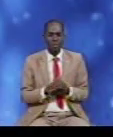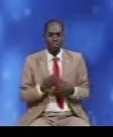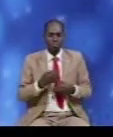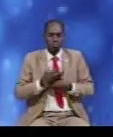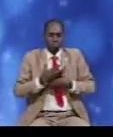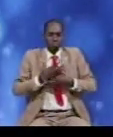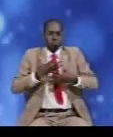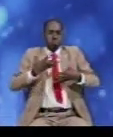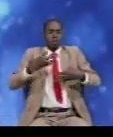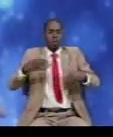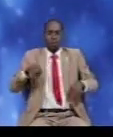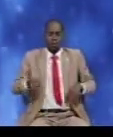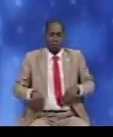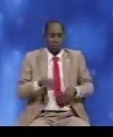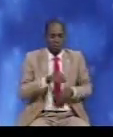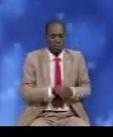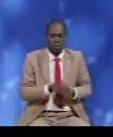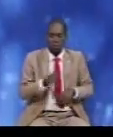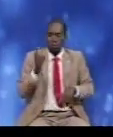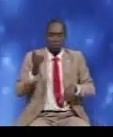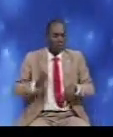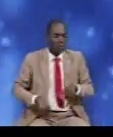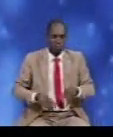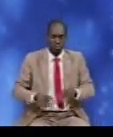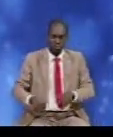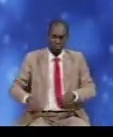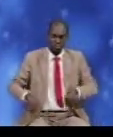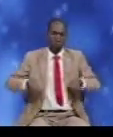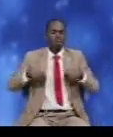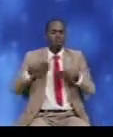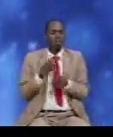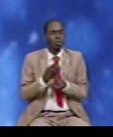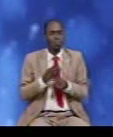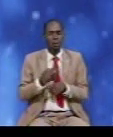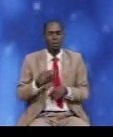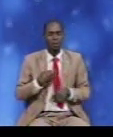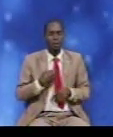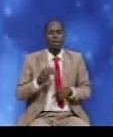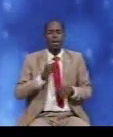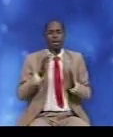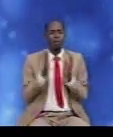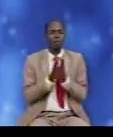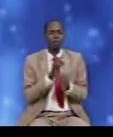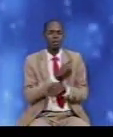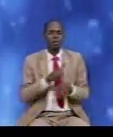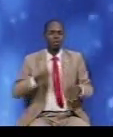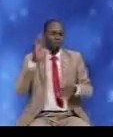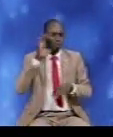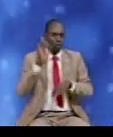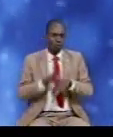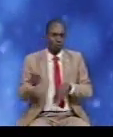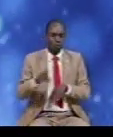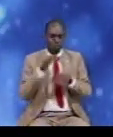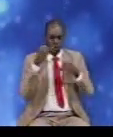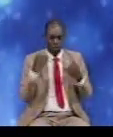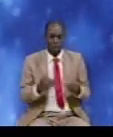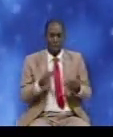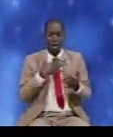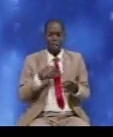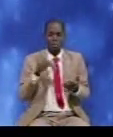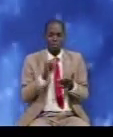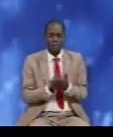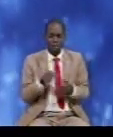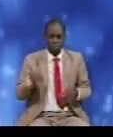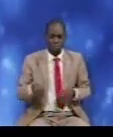Elephantiasis, big leg, you cannot even wear the right dress. I pray the Lord will touch you right now, and that